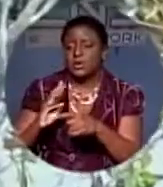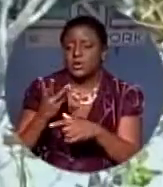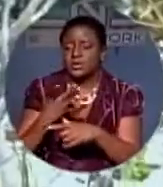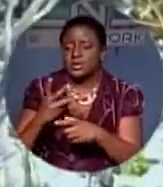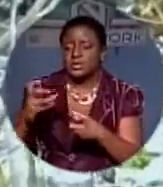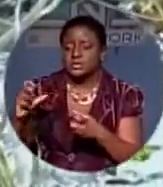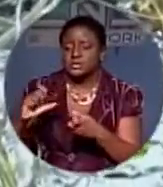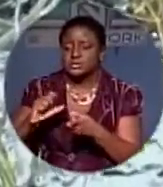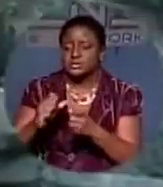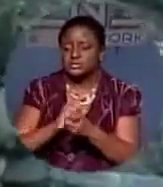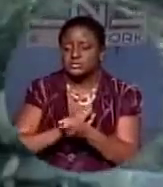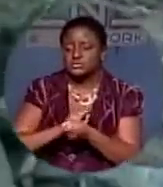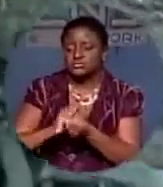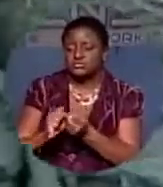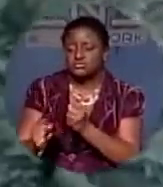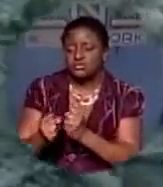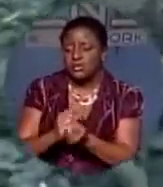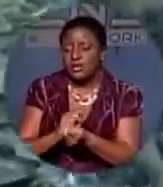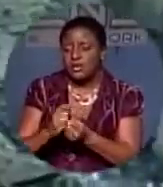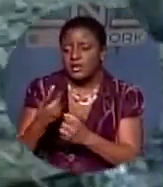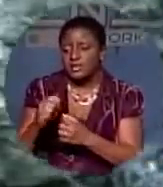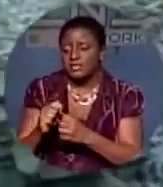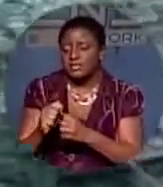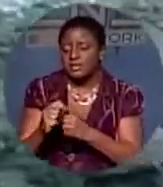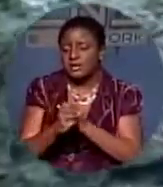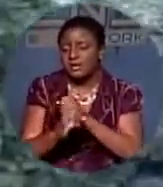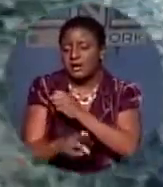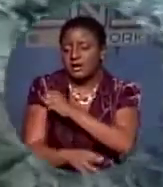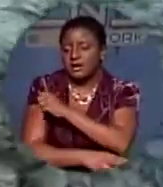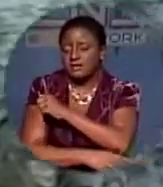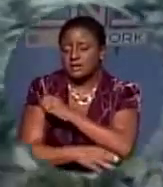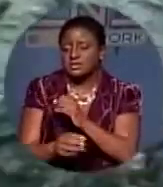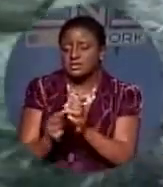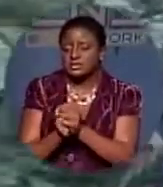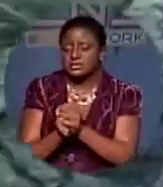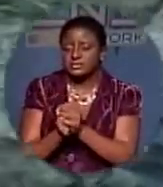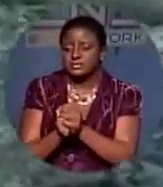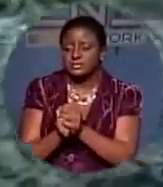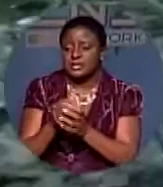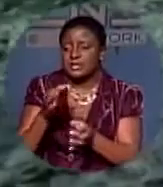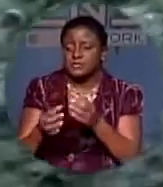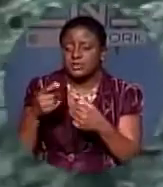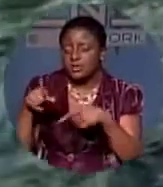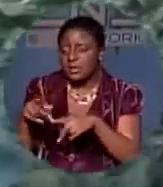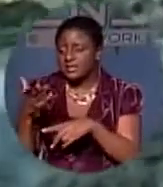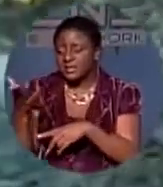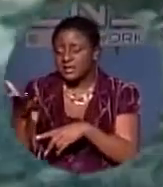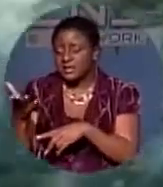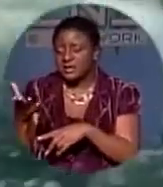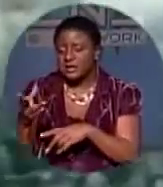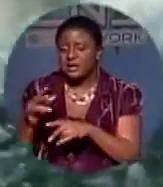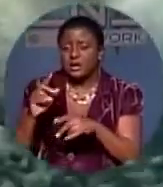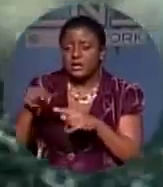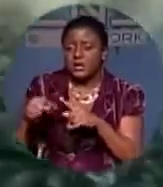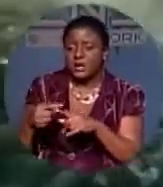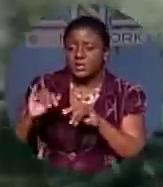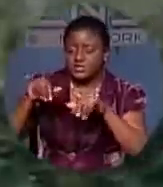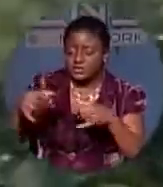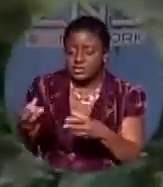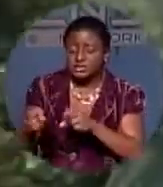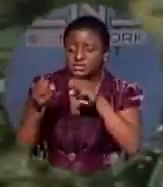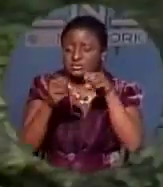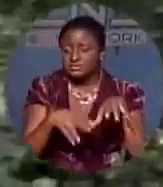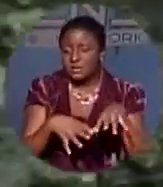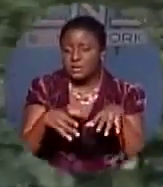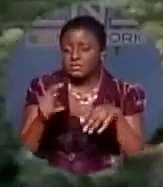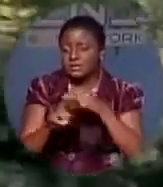So if you just went there where the debris just would dump, it would look like the site is unmanageable and out of control. But I assure